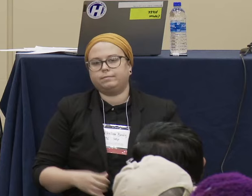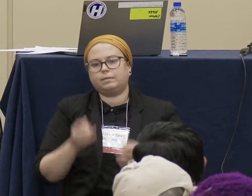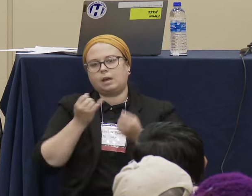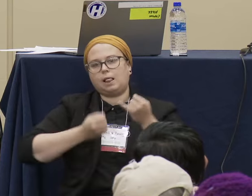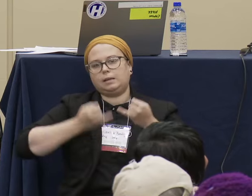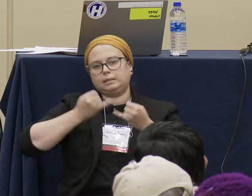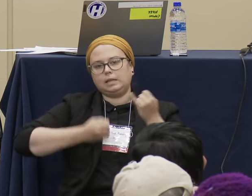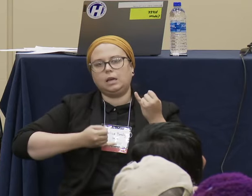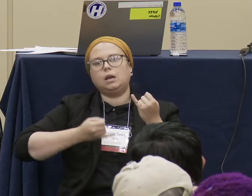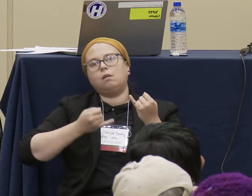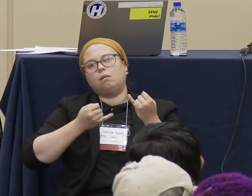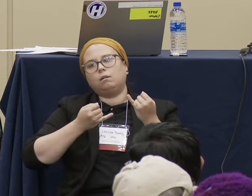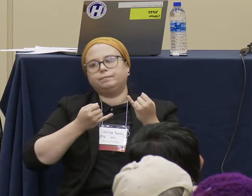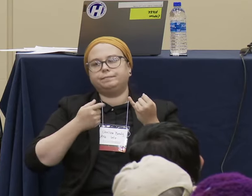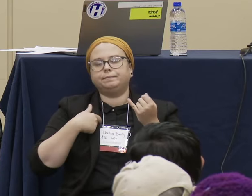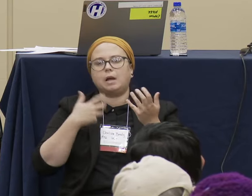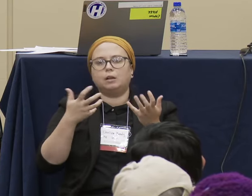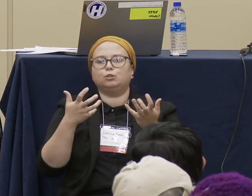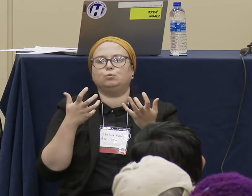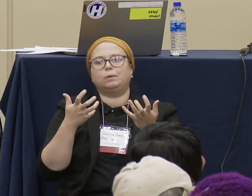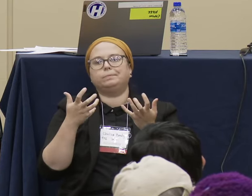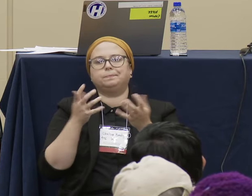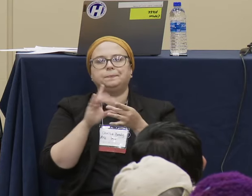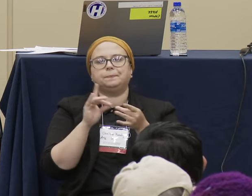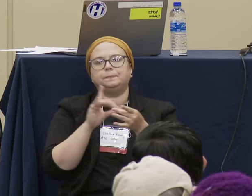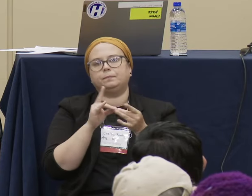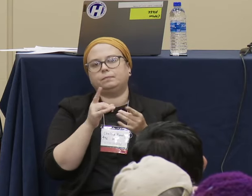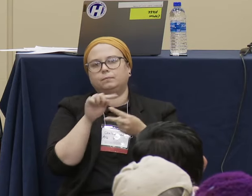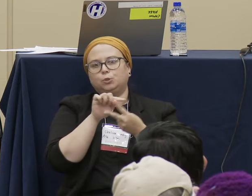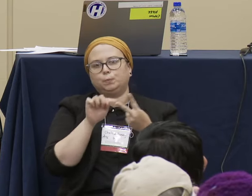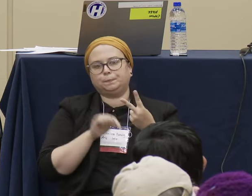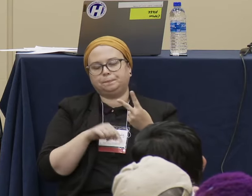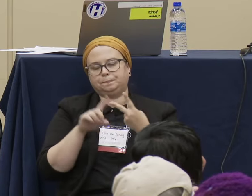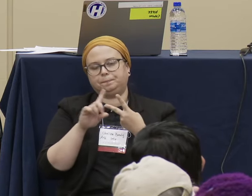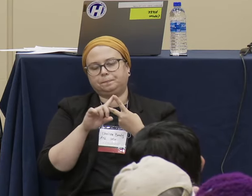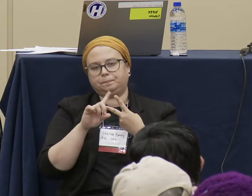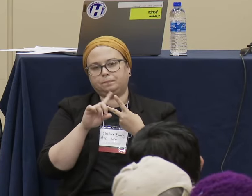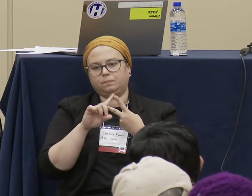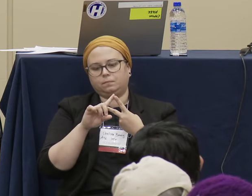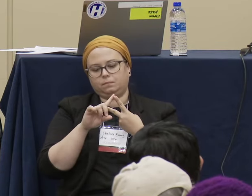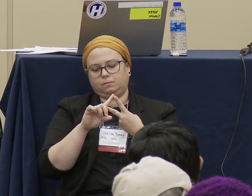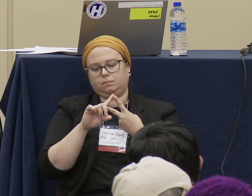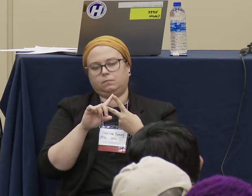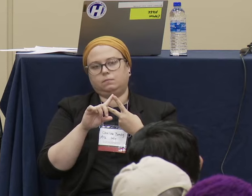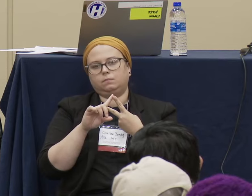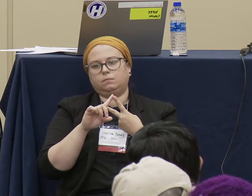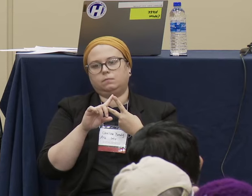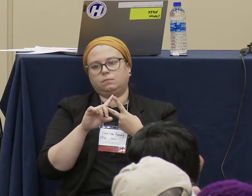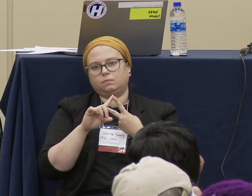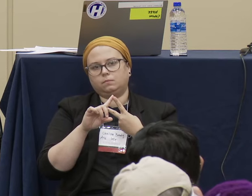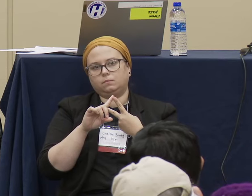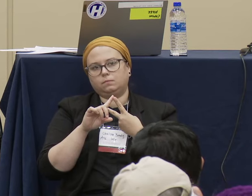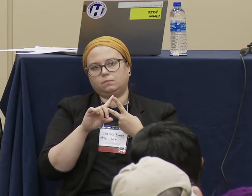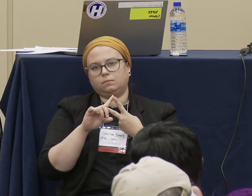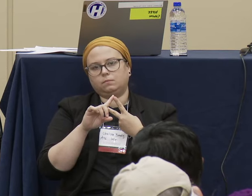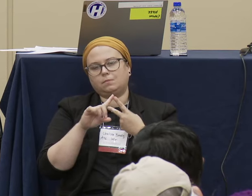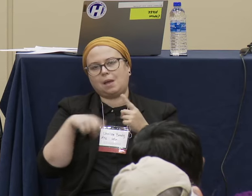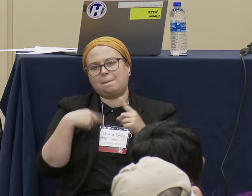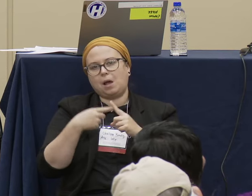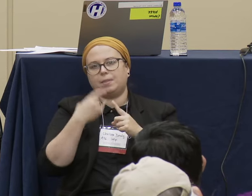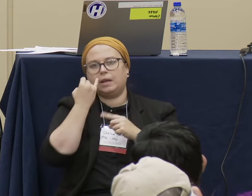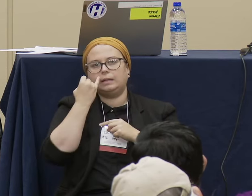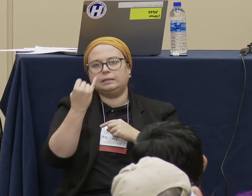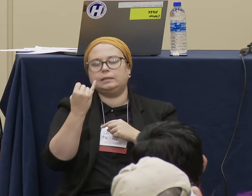lastly, I just want to say two things. One is about this idea of, you know,